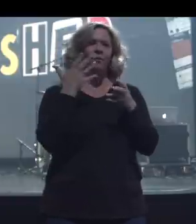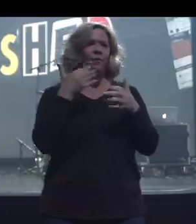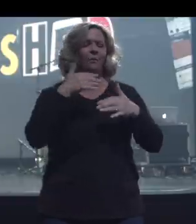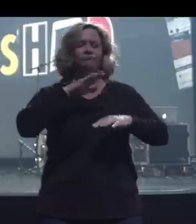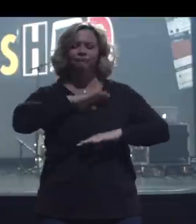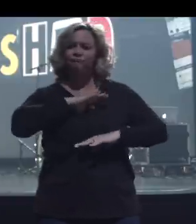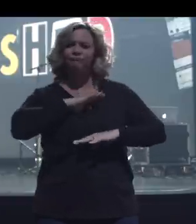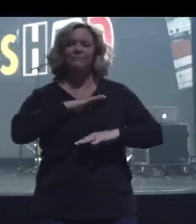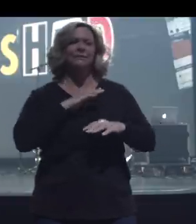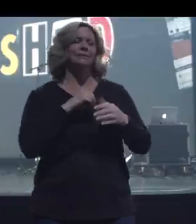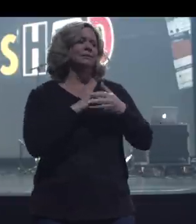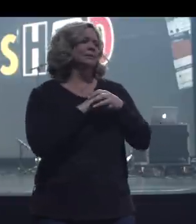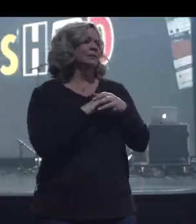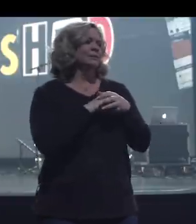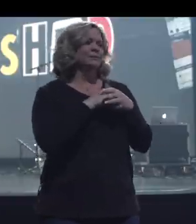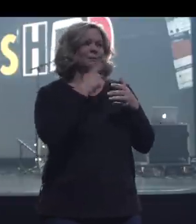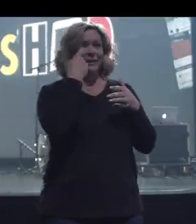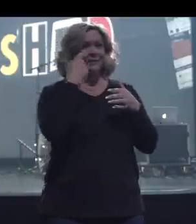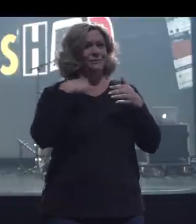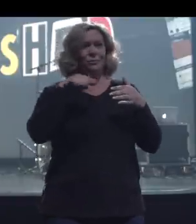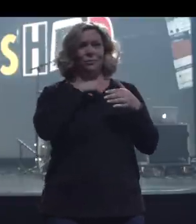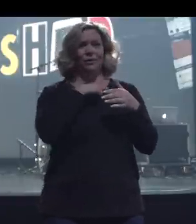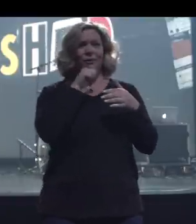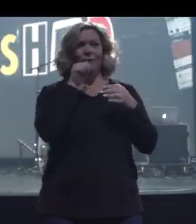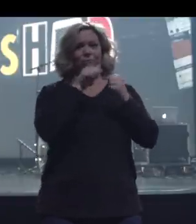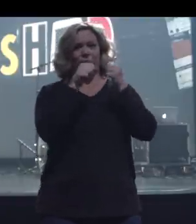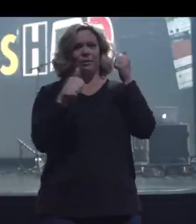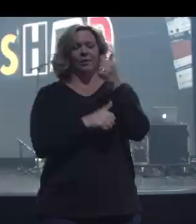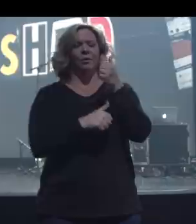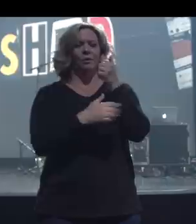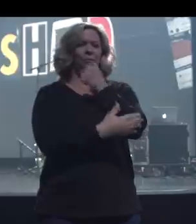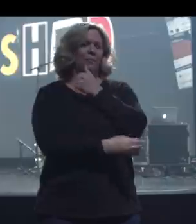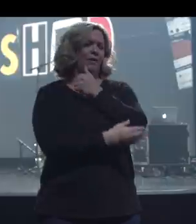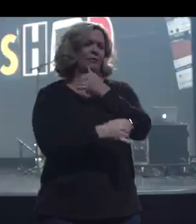the poverty line, most of us, all of us have more